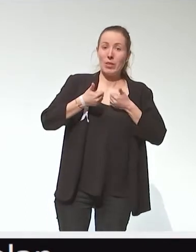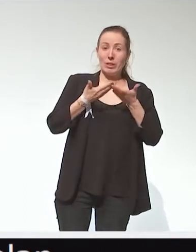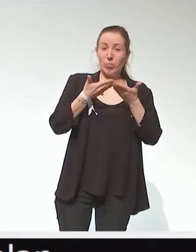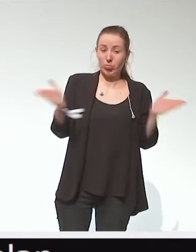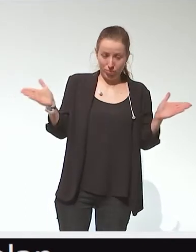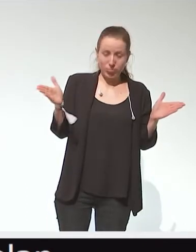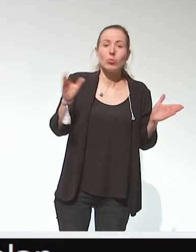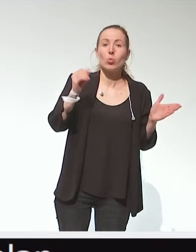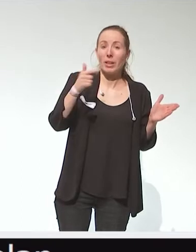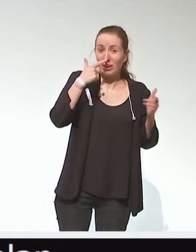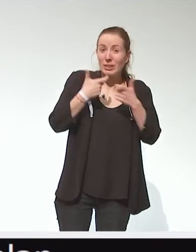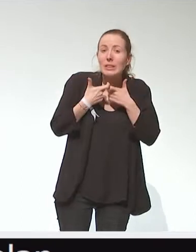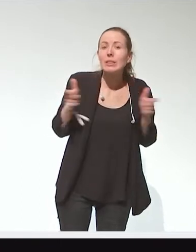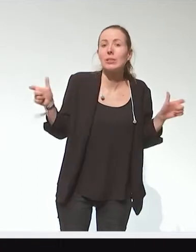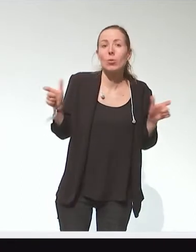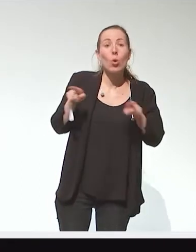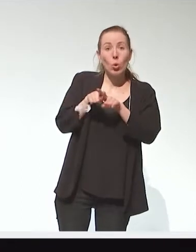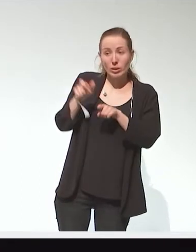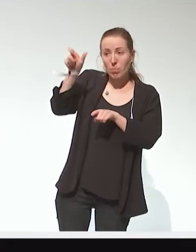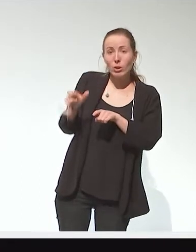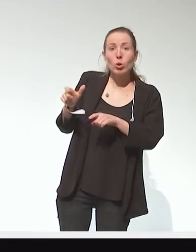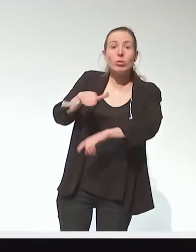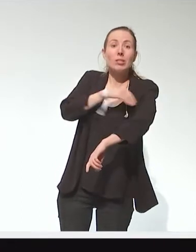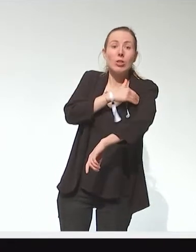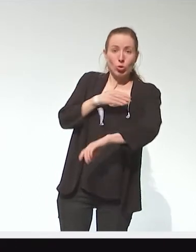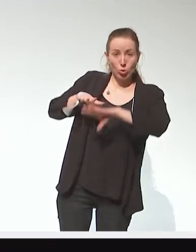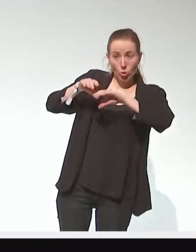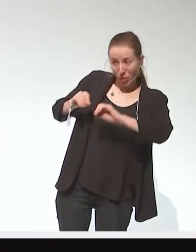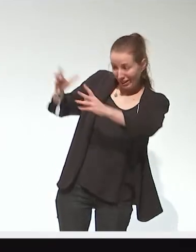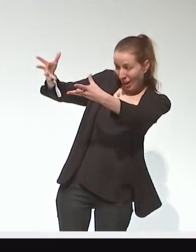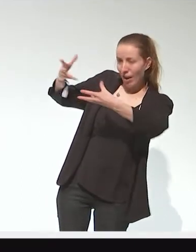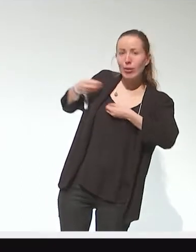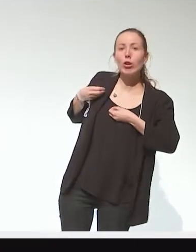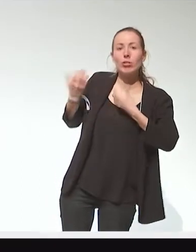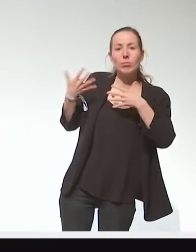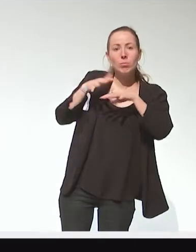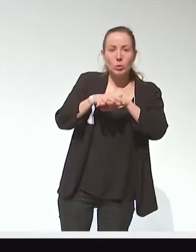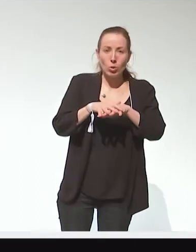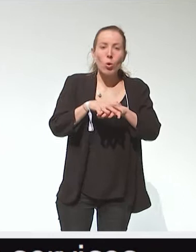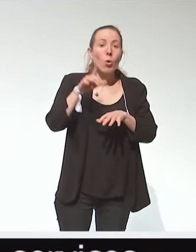digital accessibility of all our services, offer an inclusive